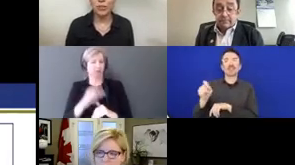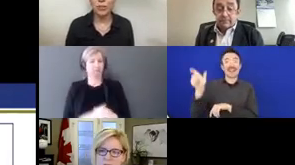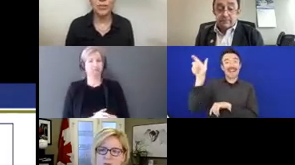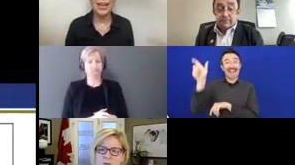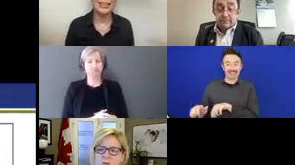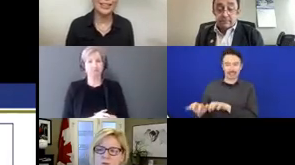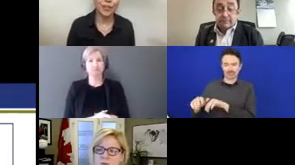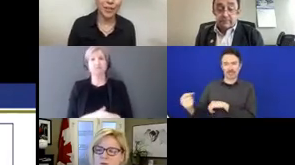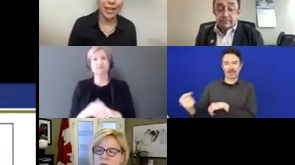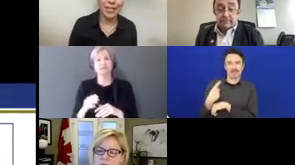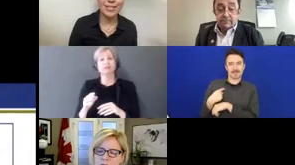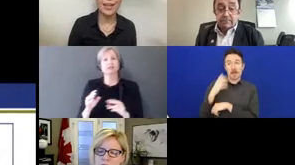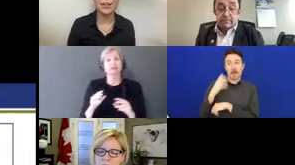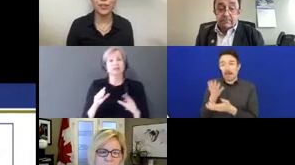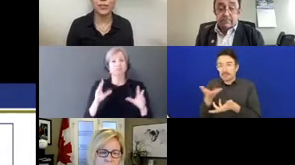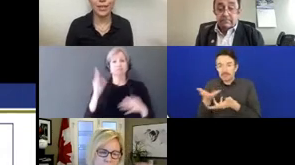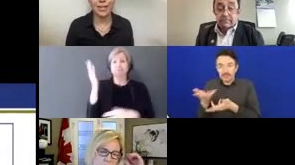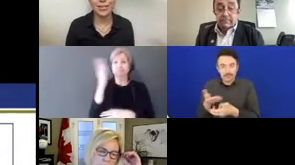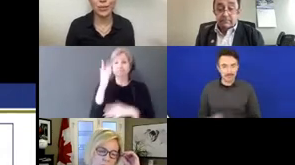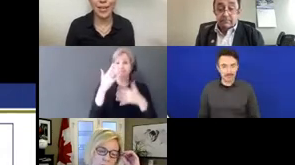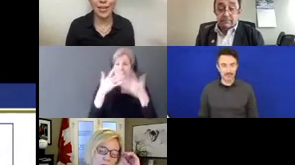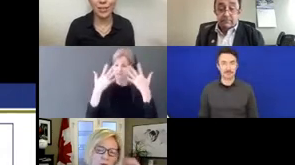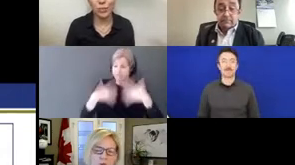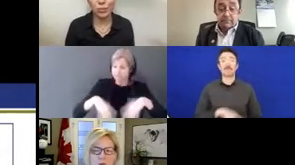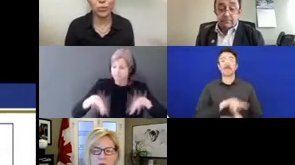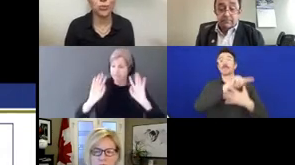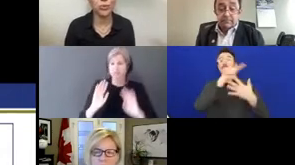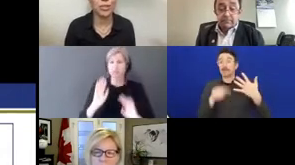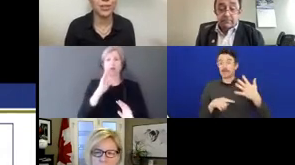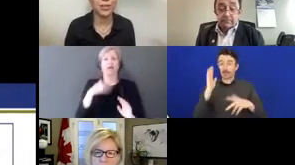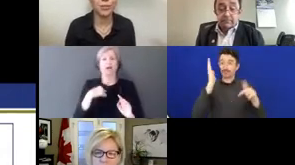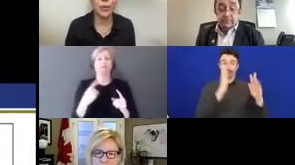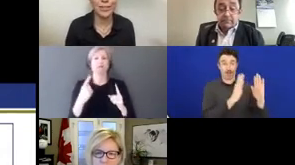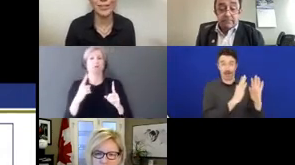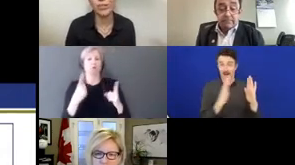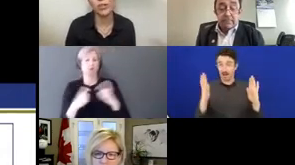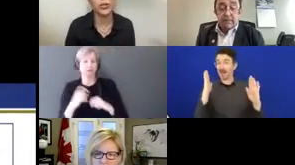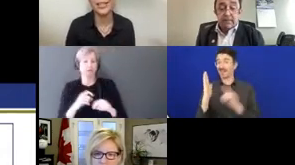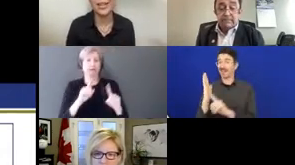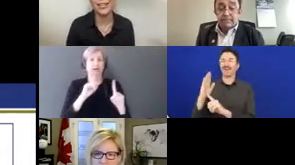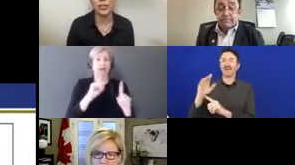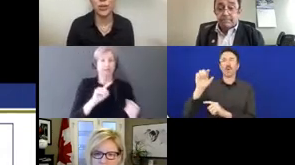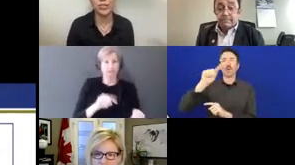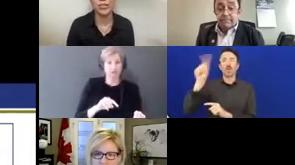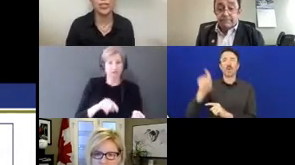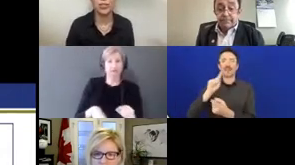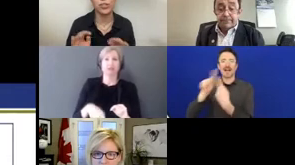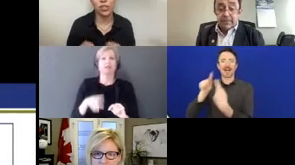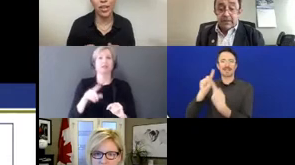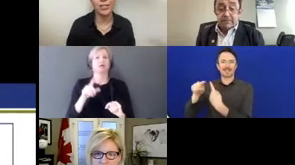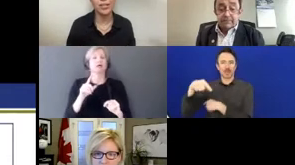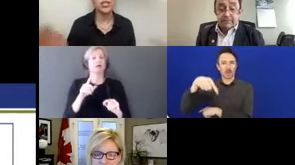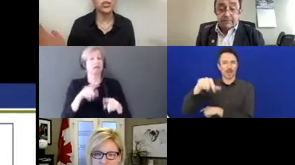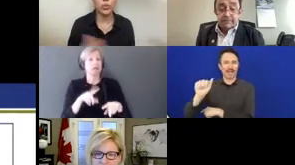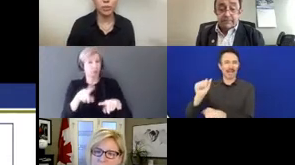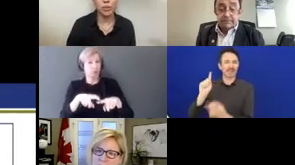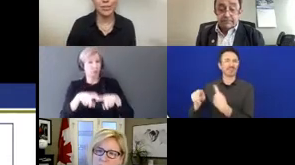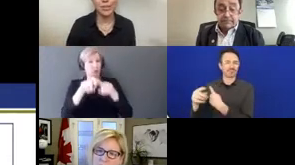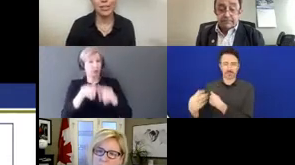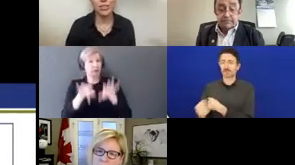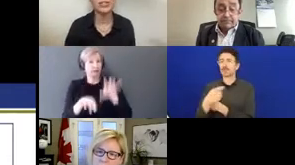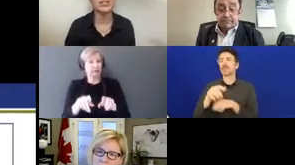answers period at the very end. And for that, we ask you to wait, and you can enter questions into the chat during